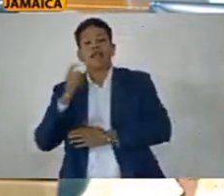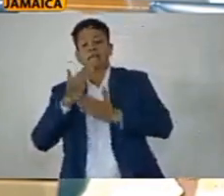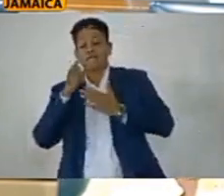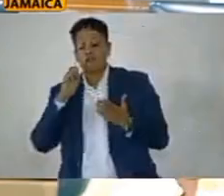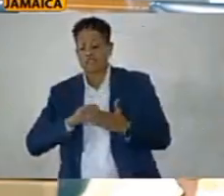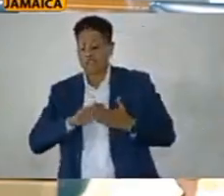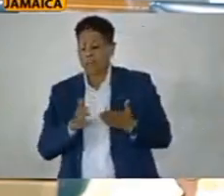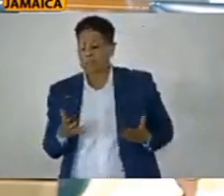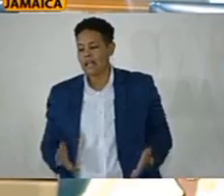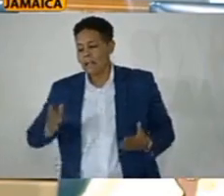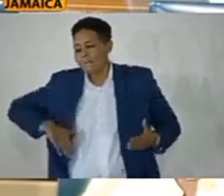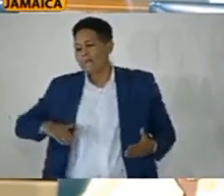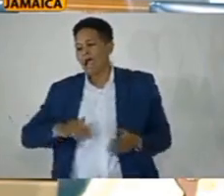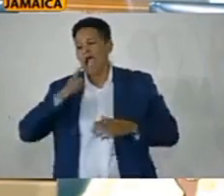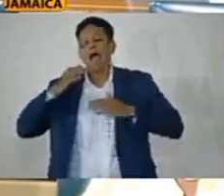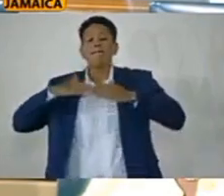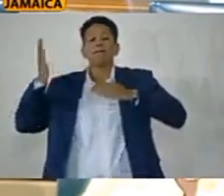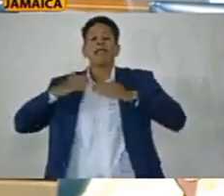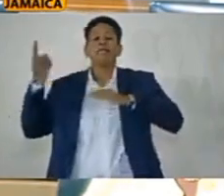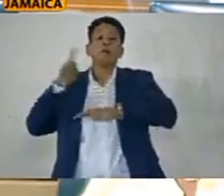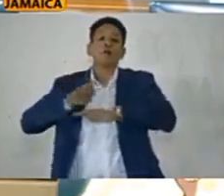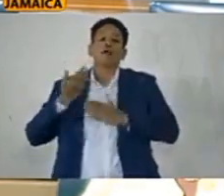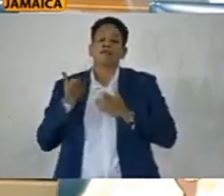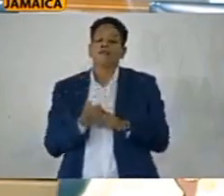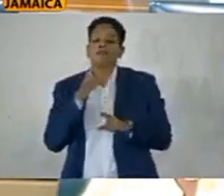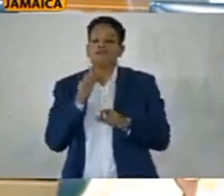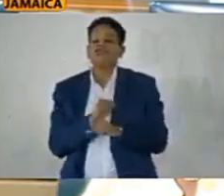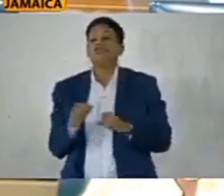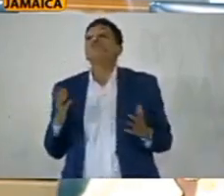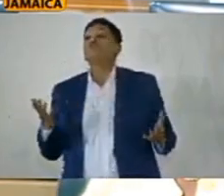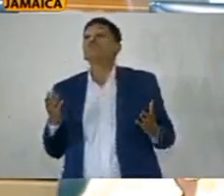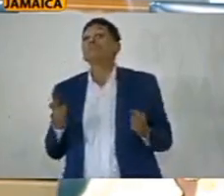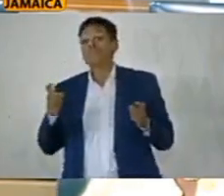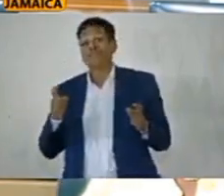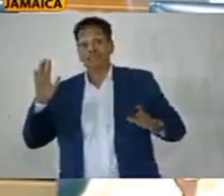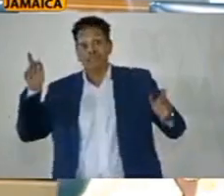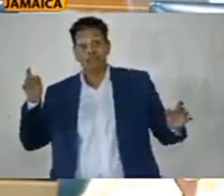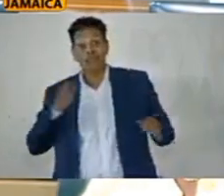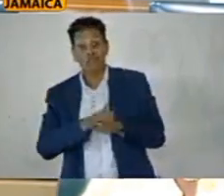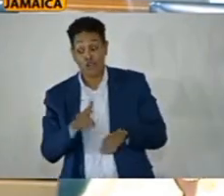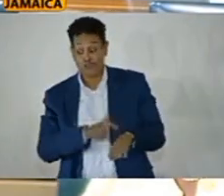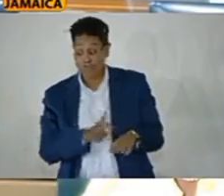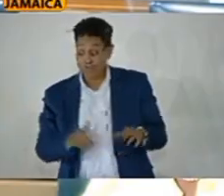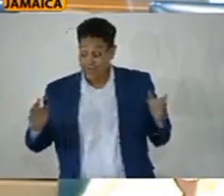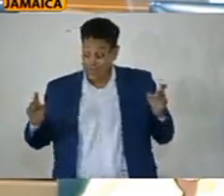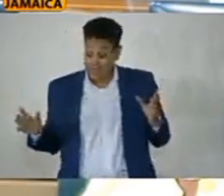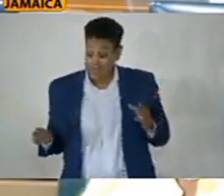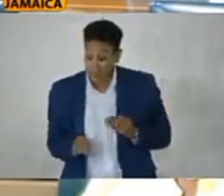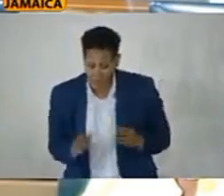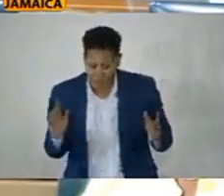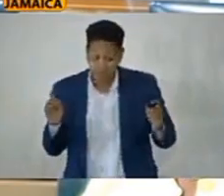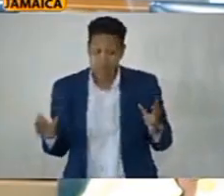At minimum, to give the Speaker enough time. The Speaker does